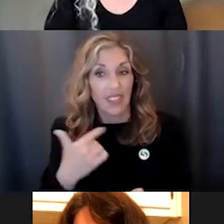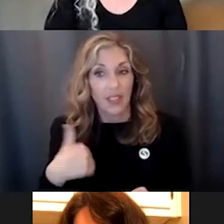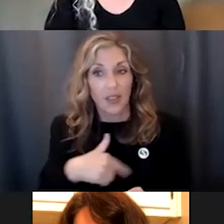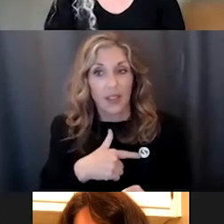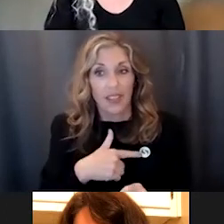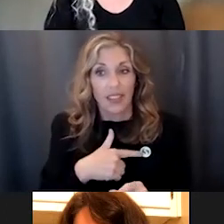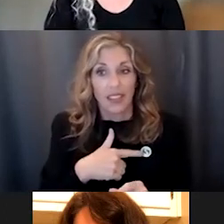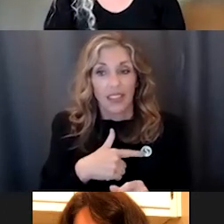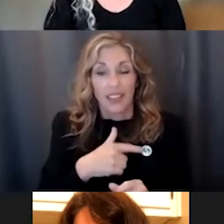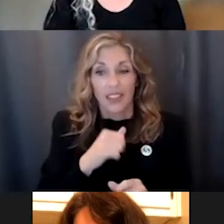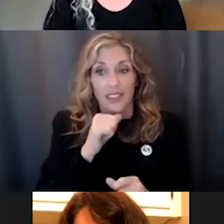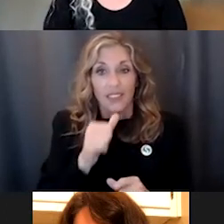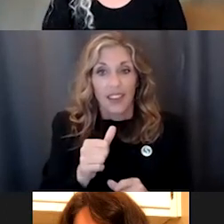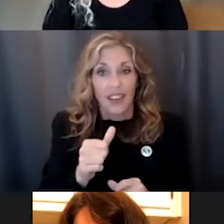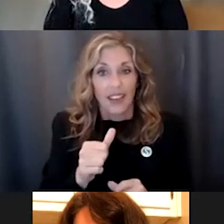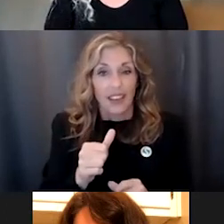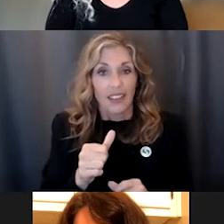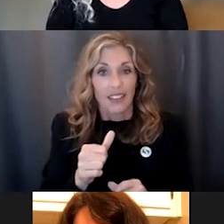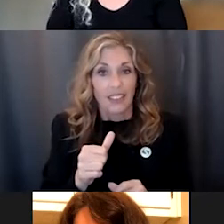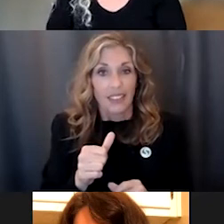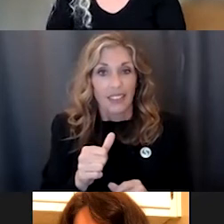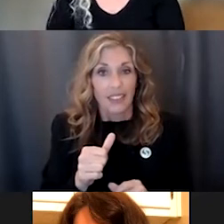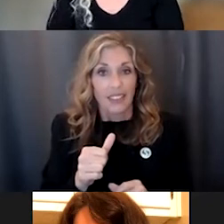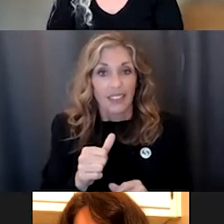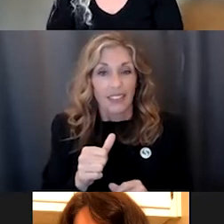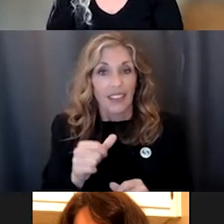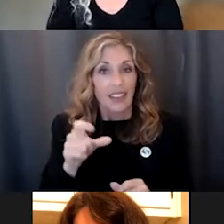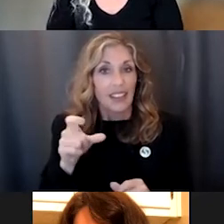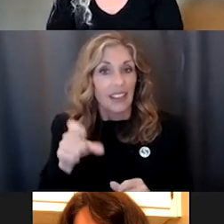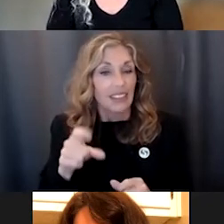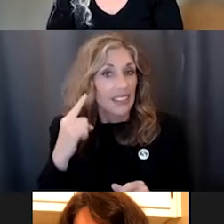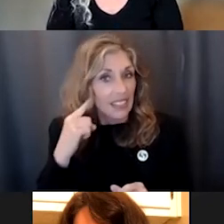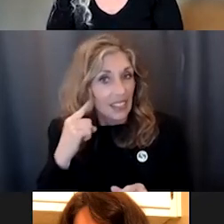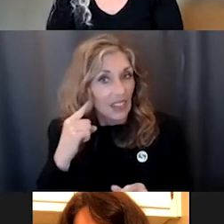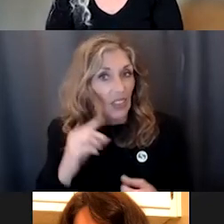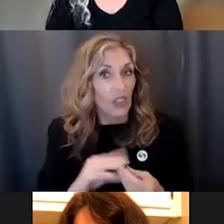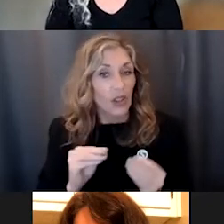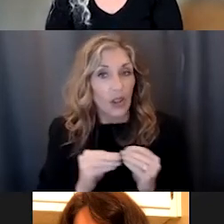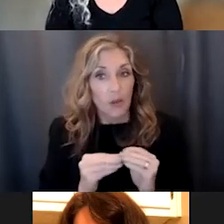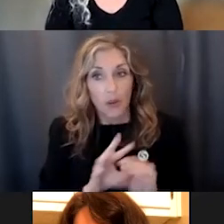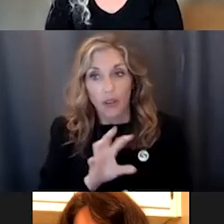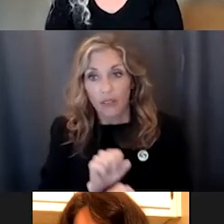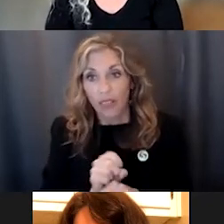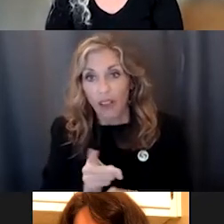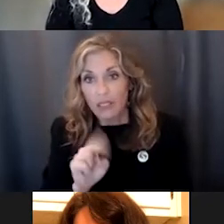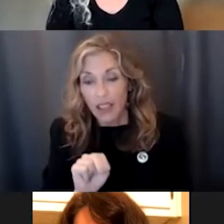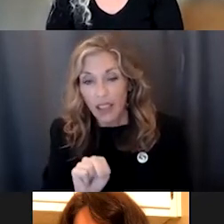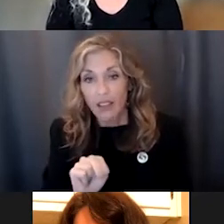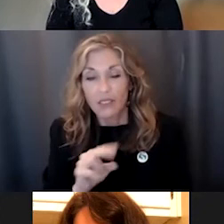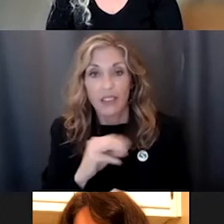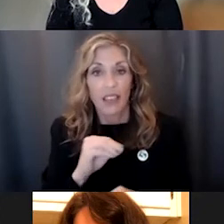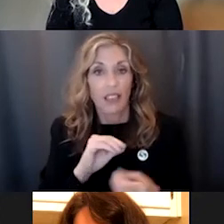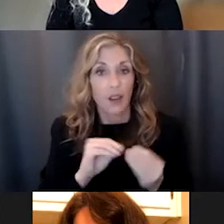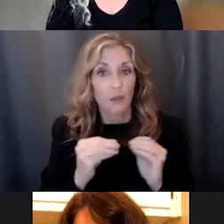have here, that the number of lockdowns and the sort of struggles. And I want to acknowledge, you